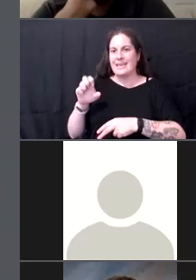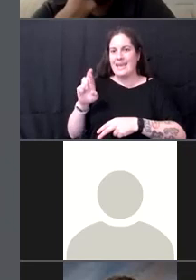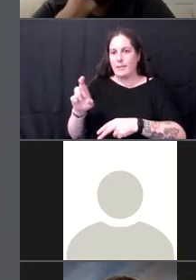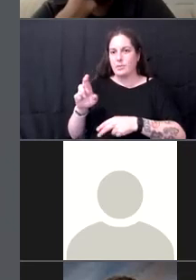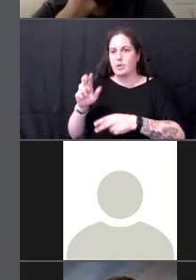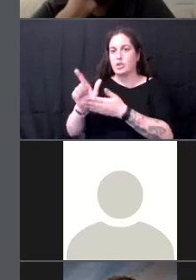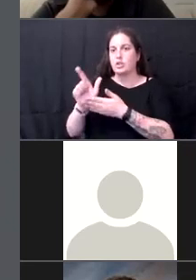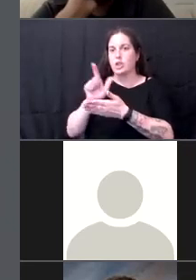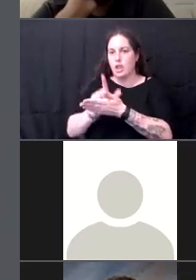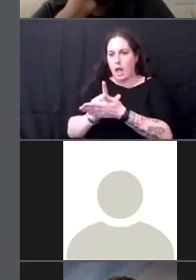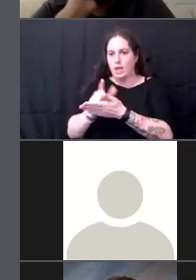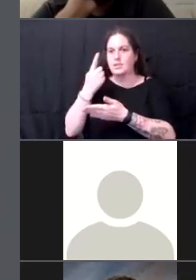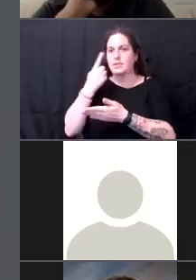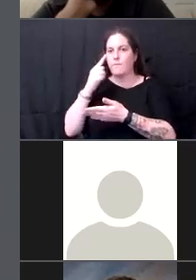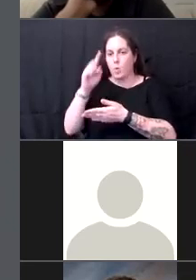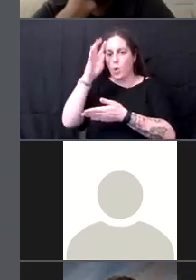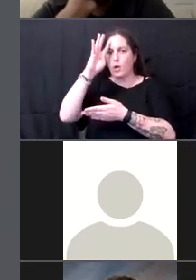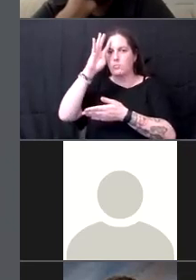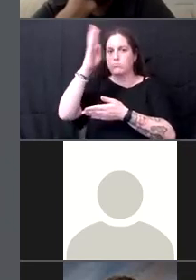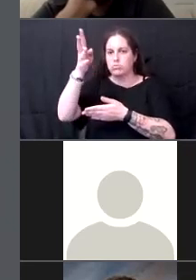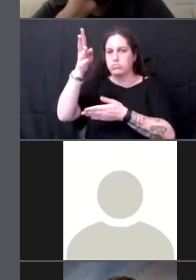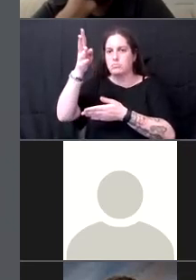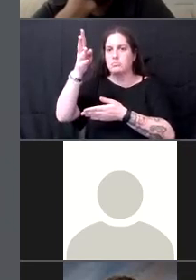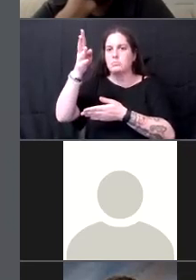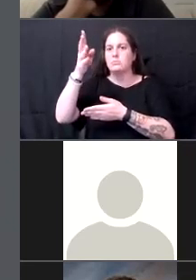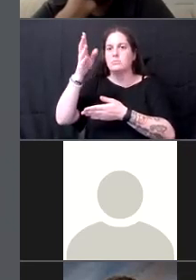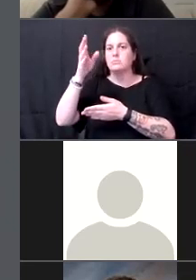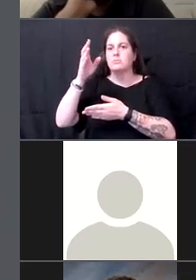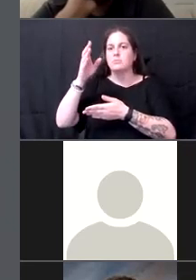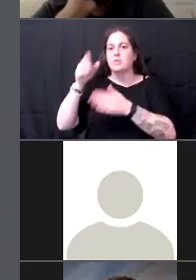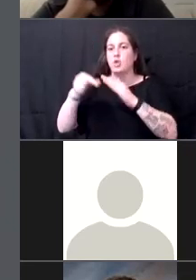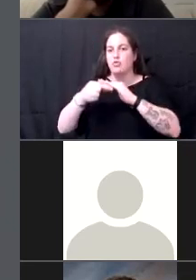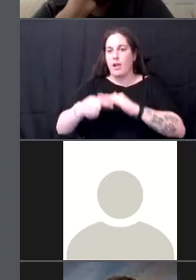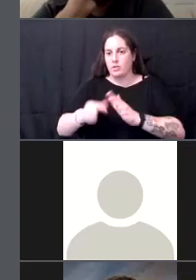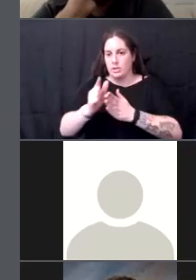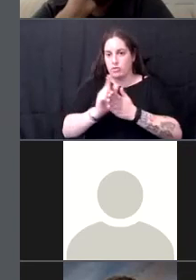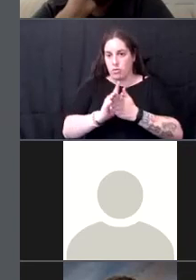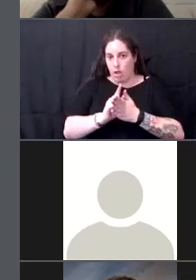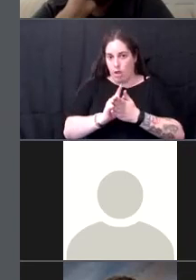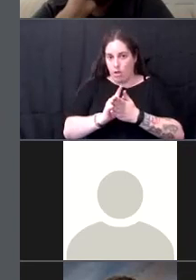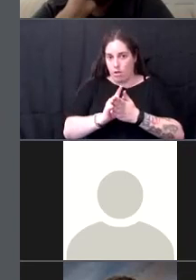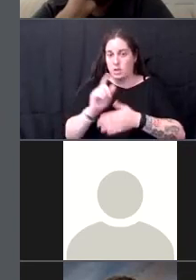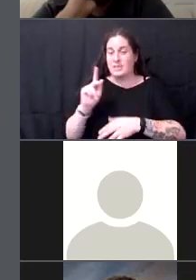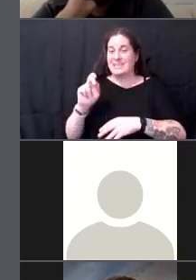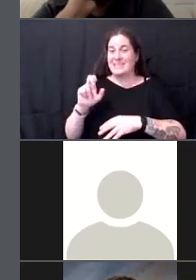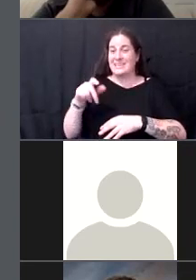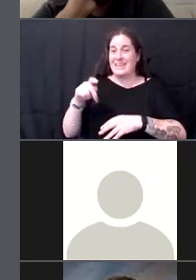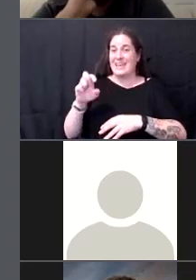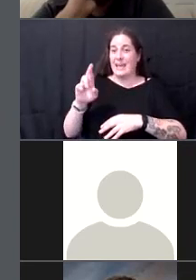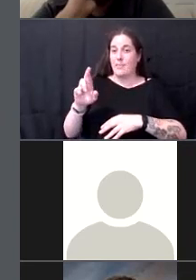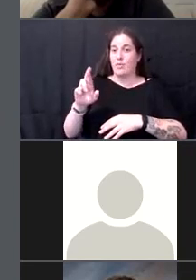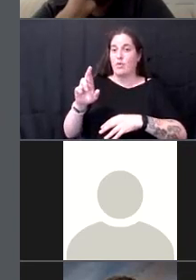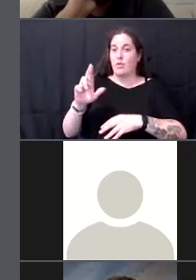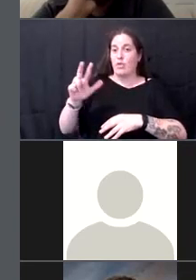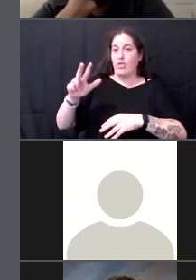In particular, this third law. Kepler's third law looked at the ratio